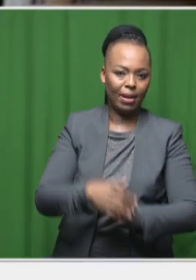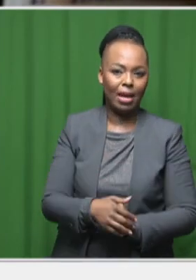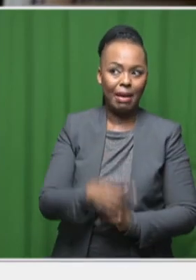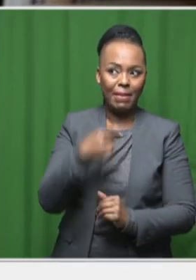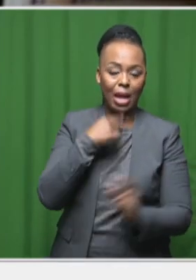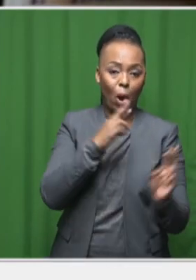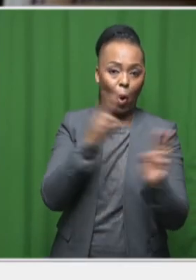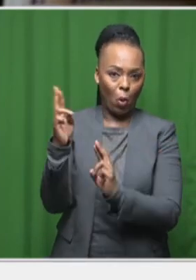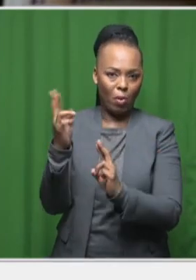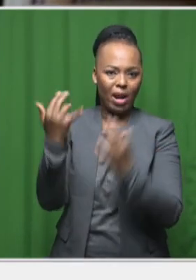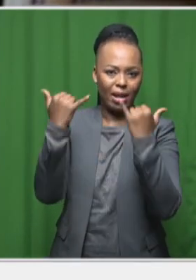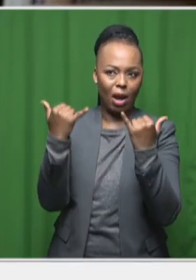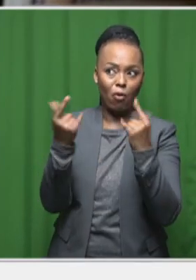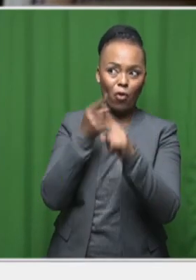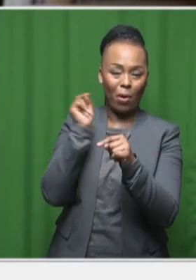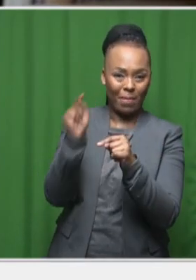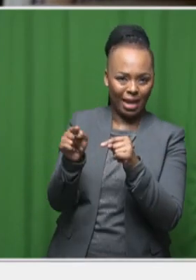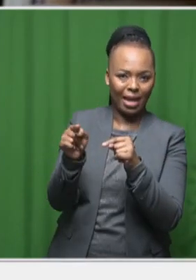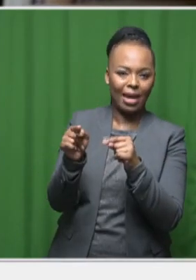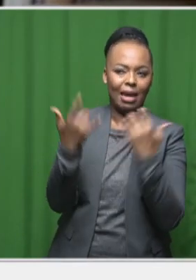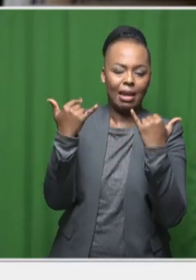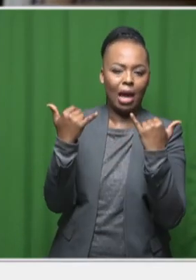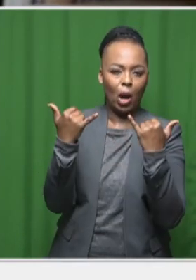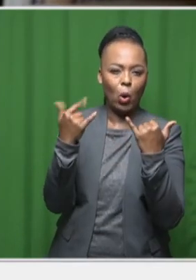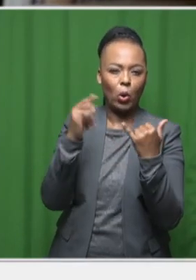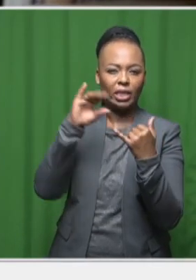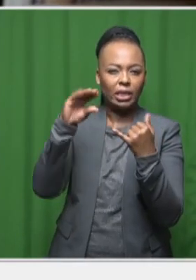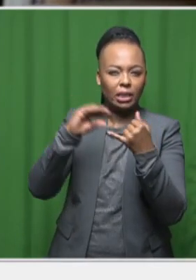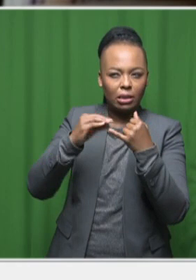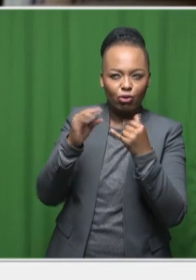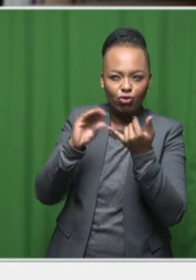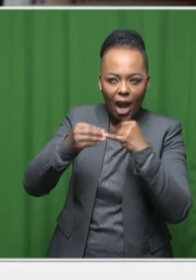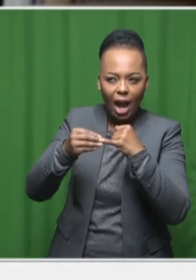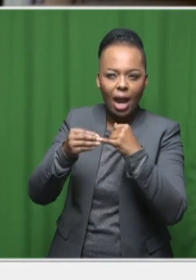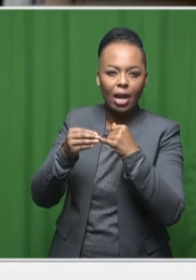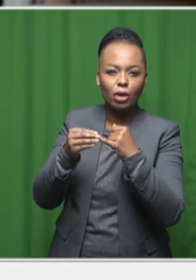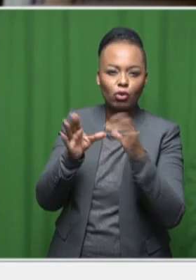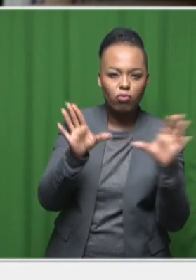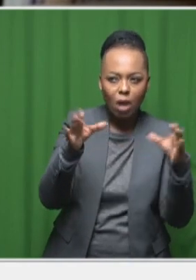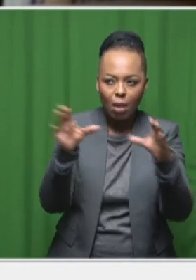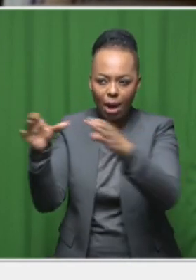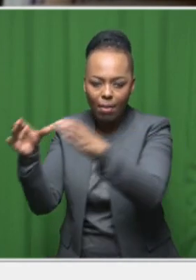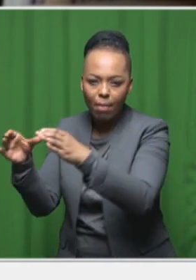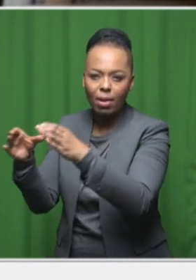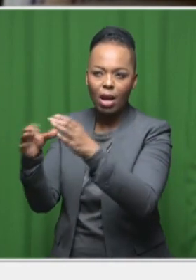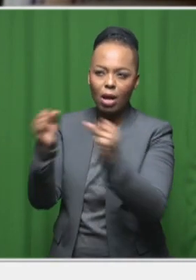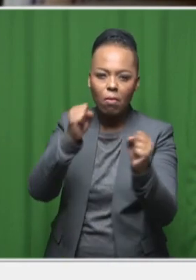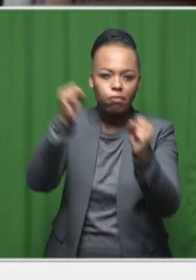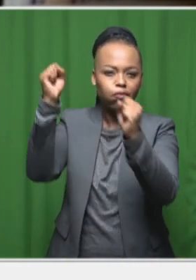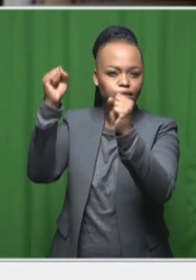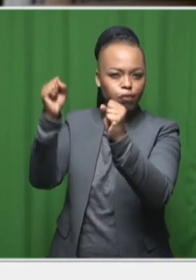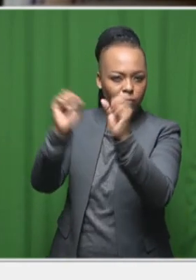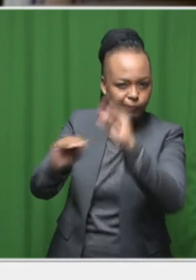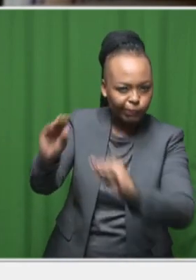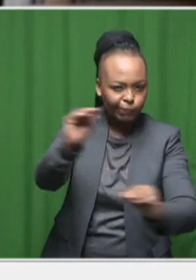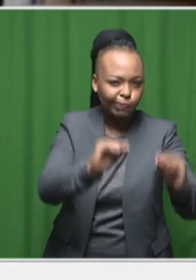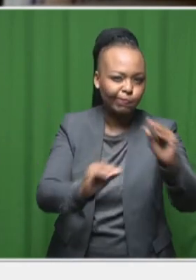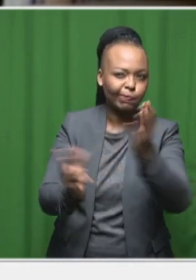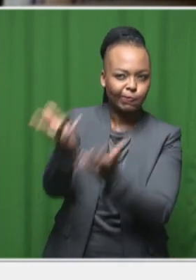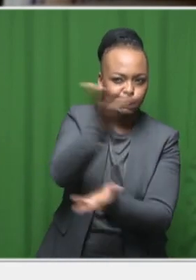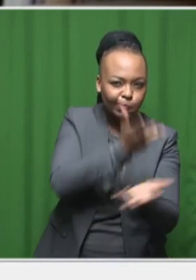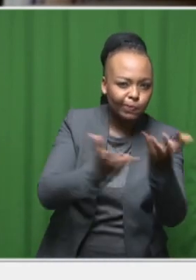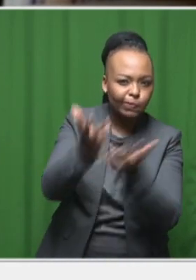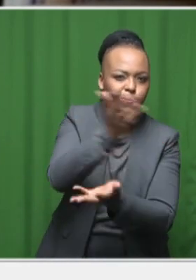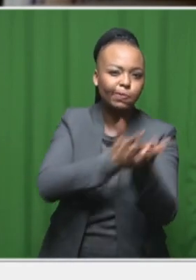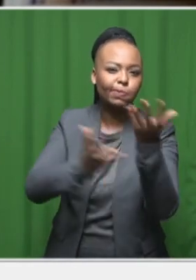I'm hoping to get out of that is to stimulate debate in my classes, in our student